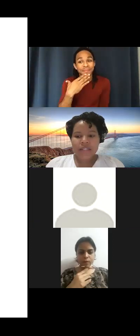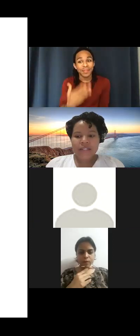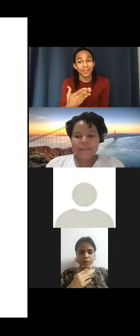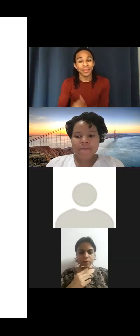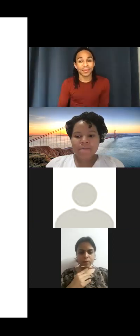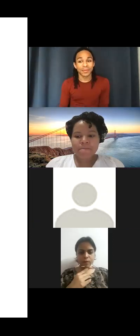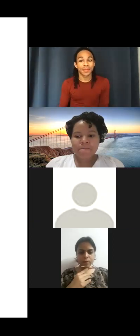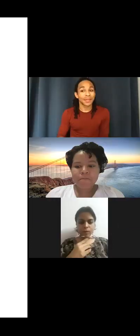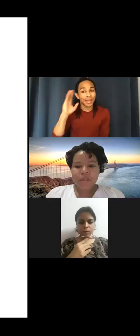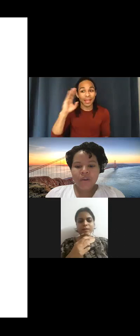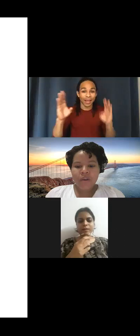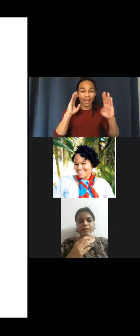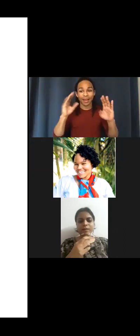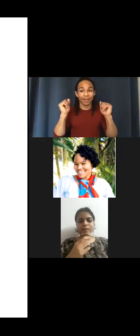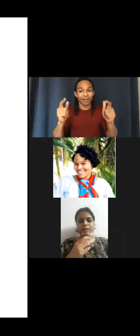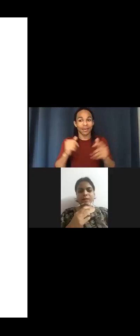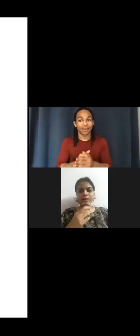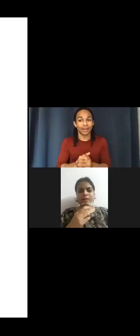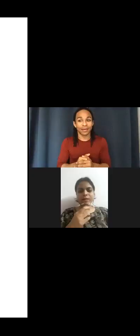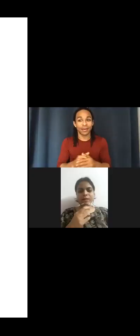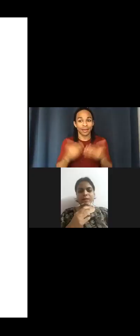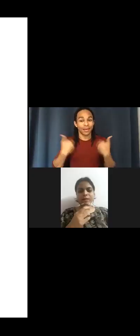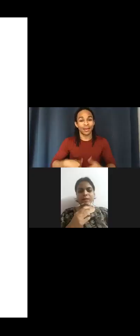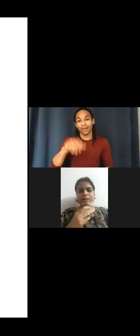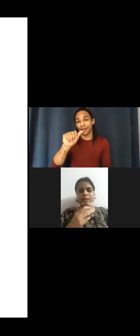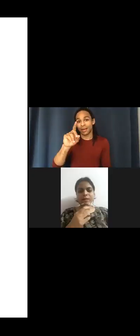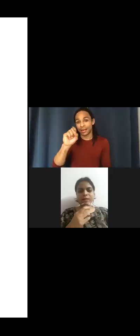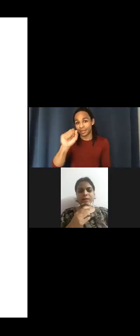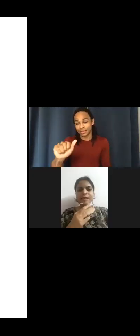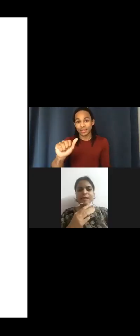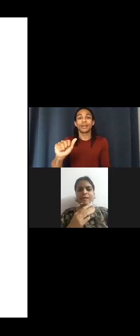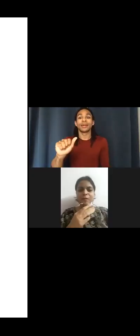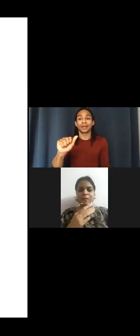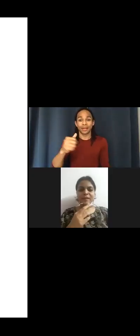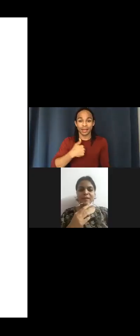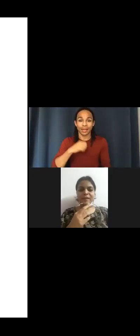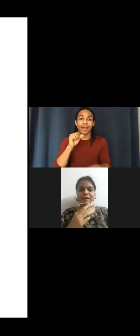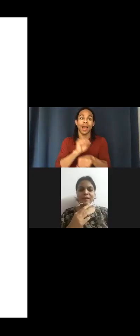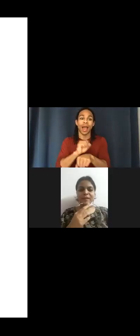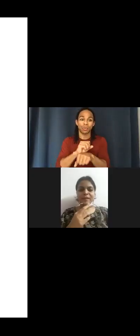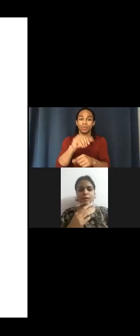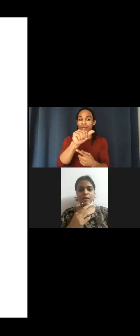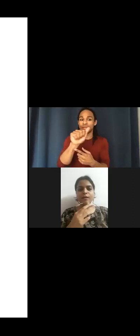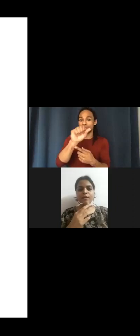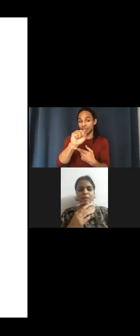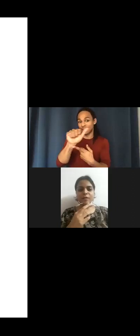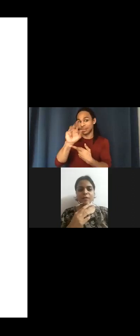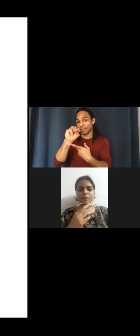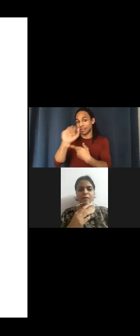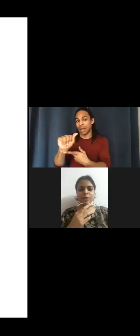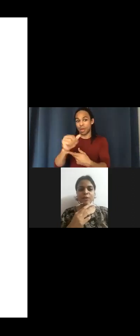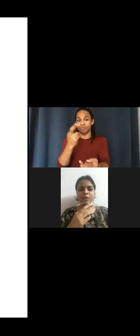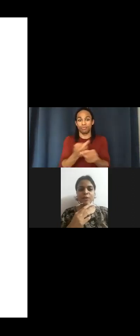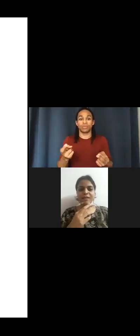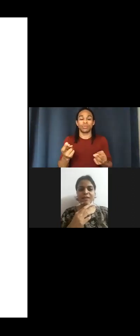Hi everyone, myself Adsa. I work with Sama Resource Group for Women and Health, which is a feminist organization